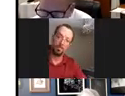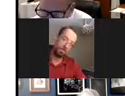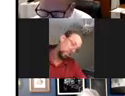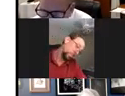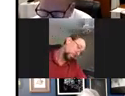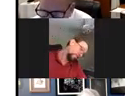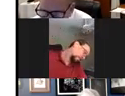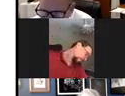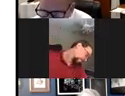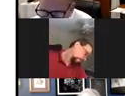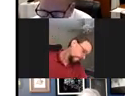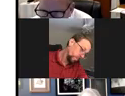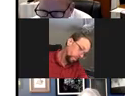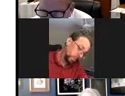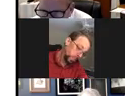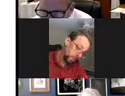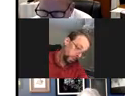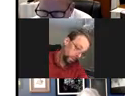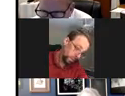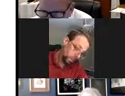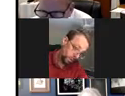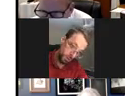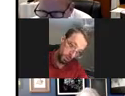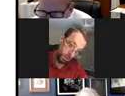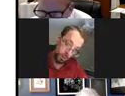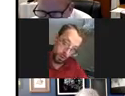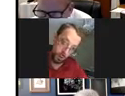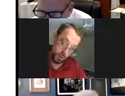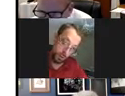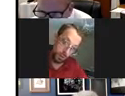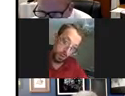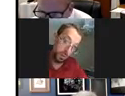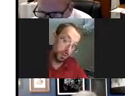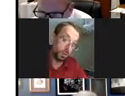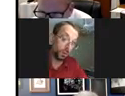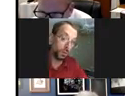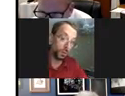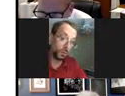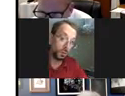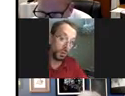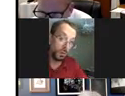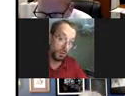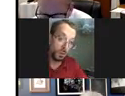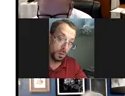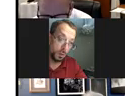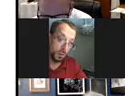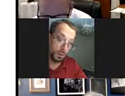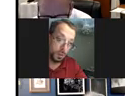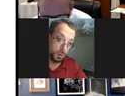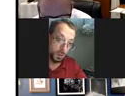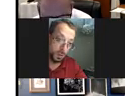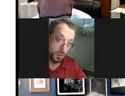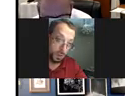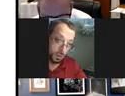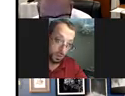experience this same way of execution, right? So like to remember both things. Yeah,